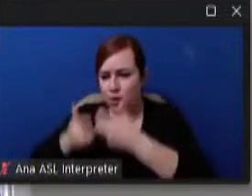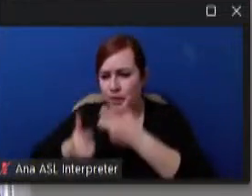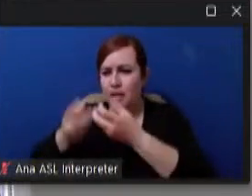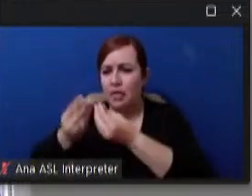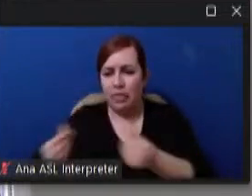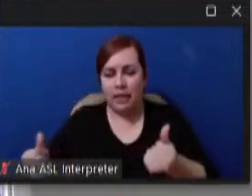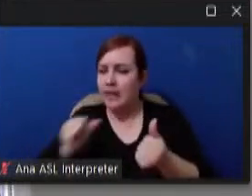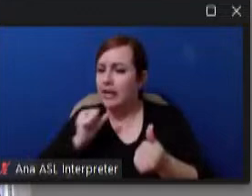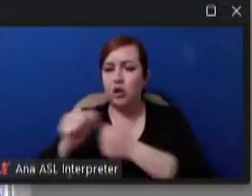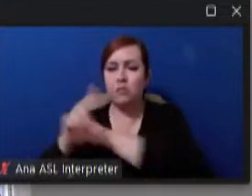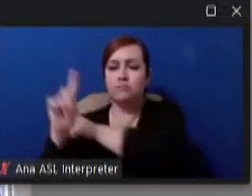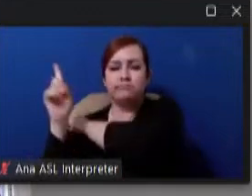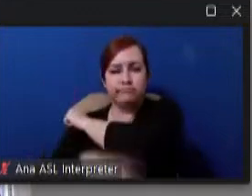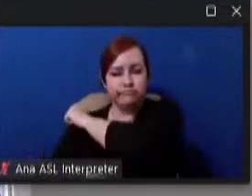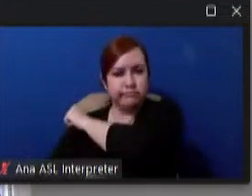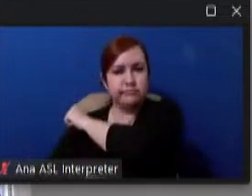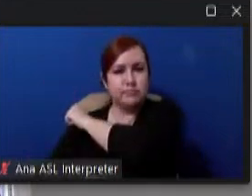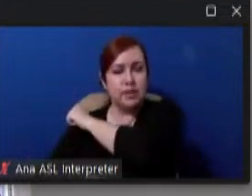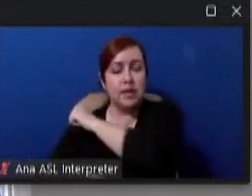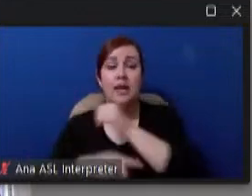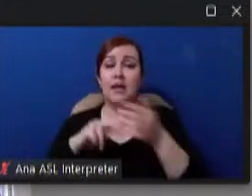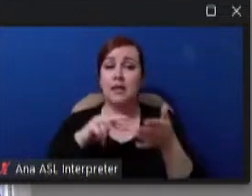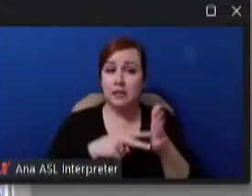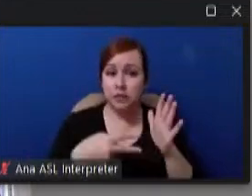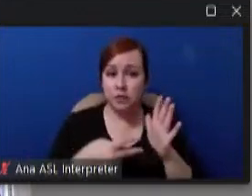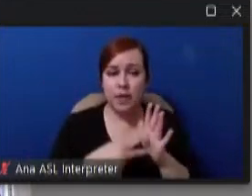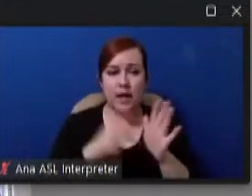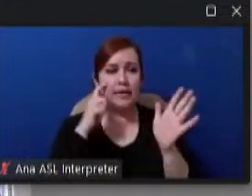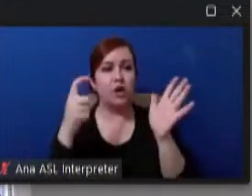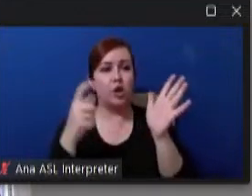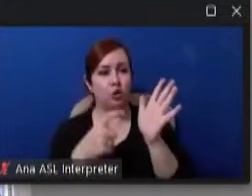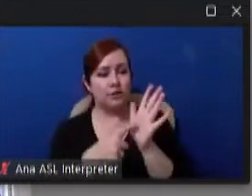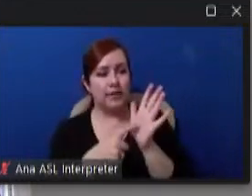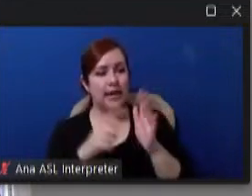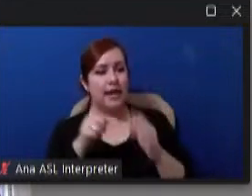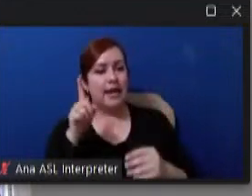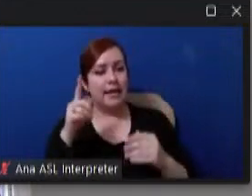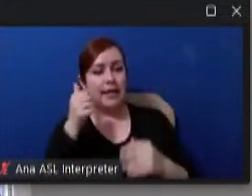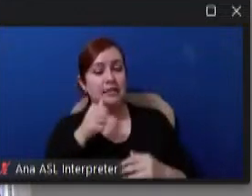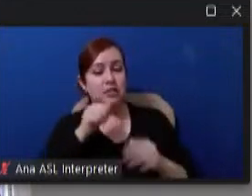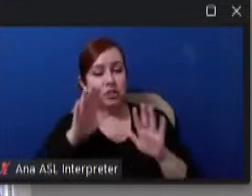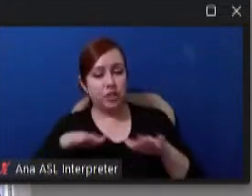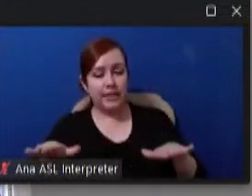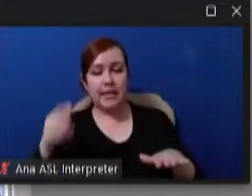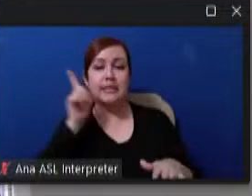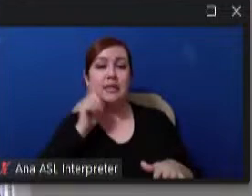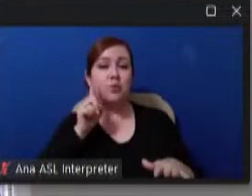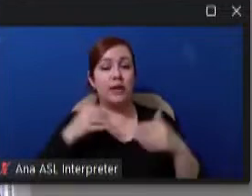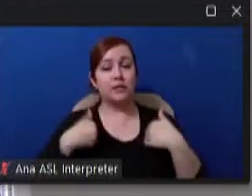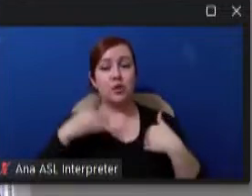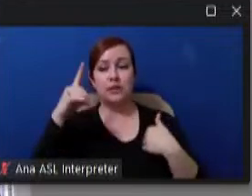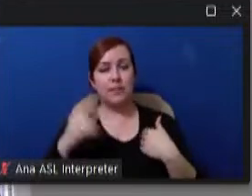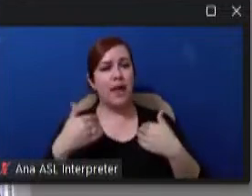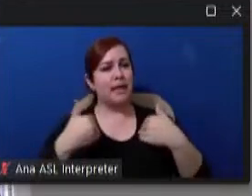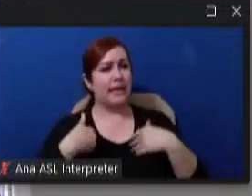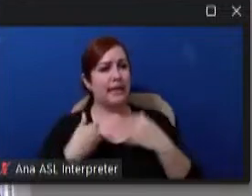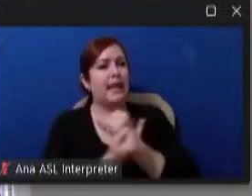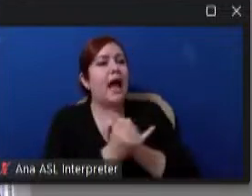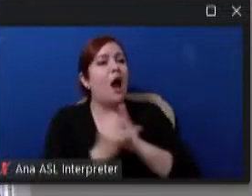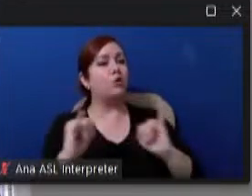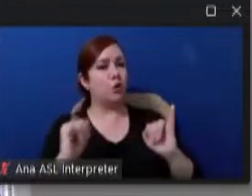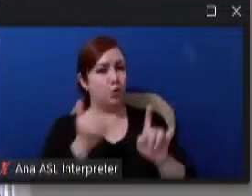seeks to resolve conflict instead of punish, recognizing the autonomy of women and girls